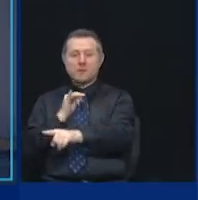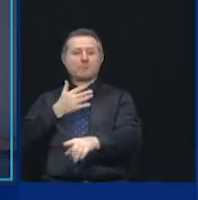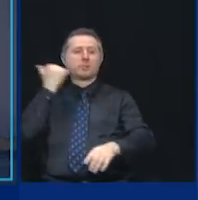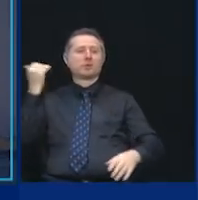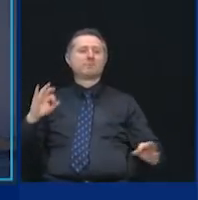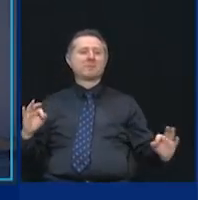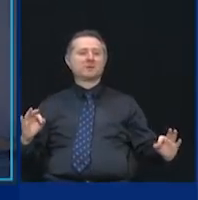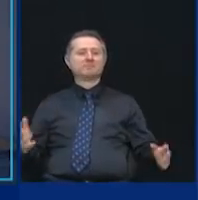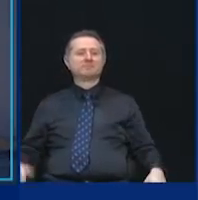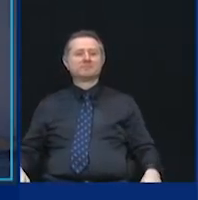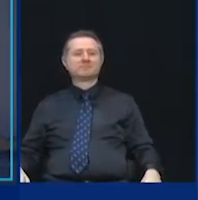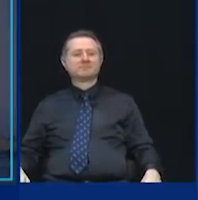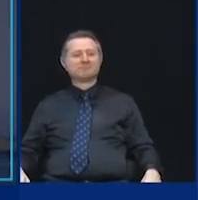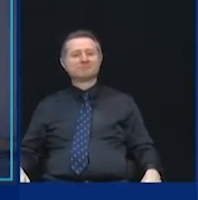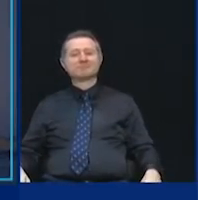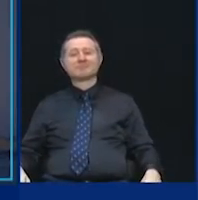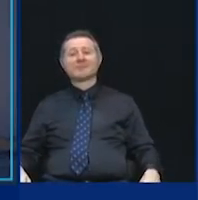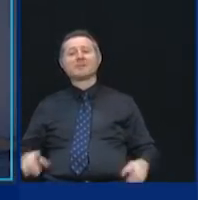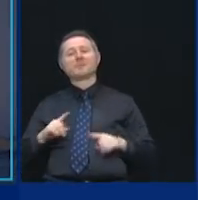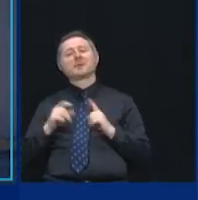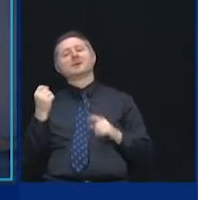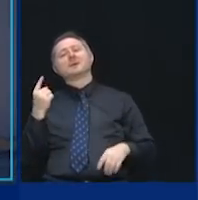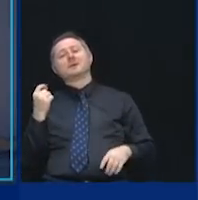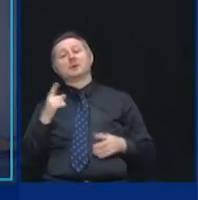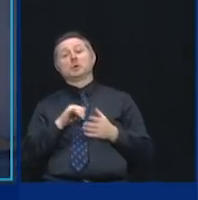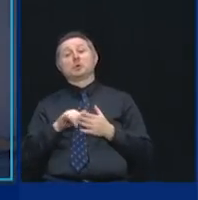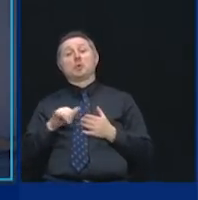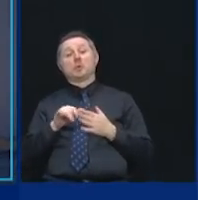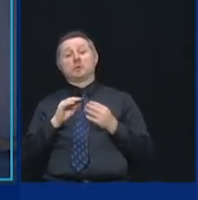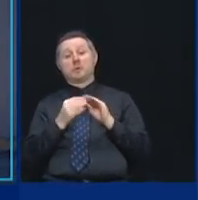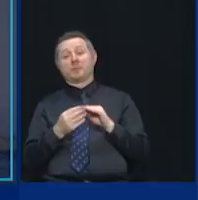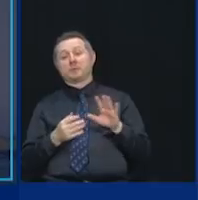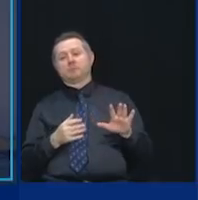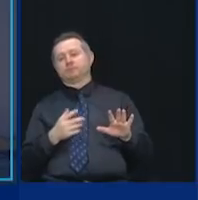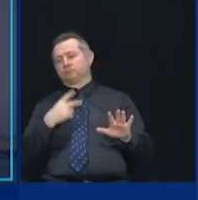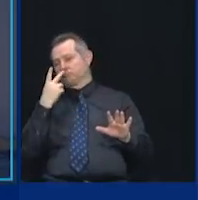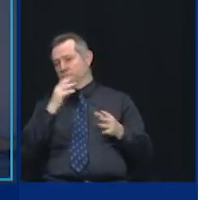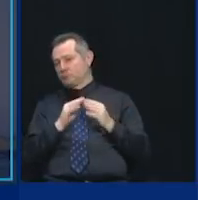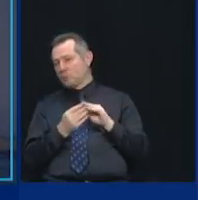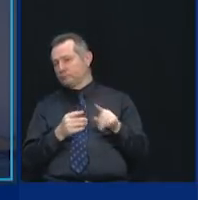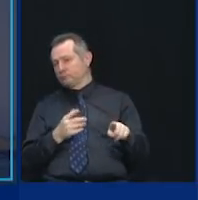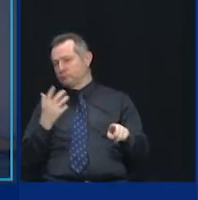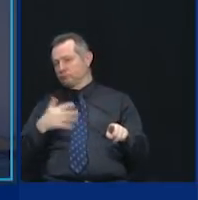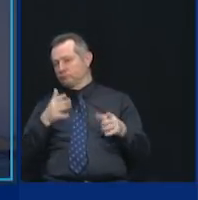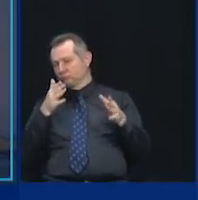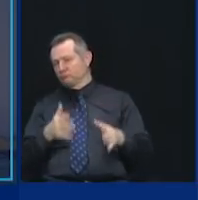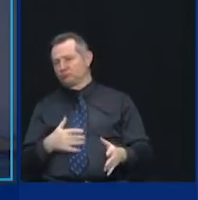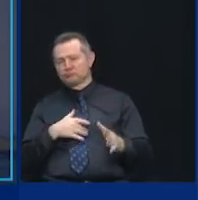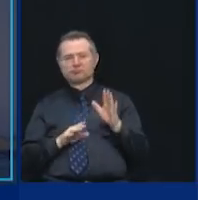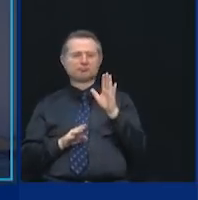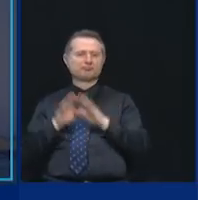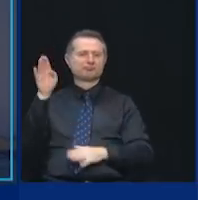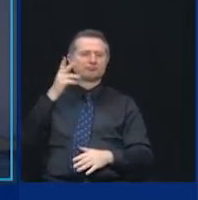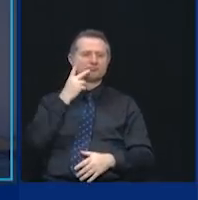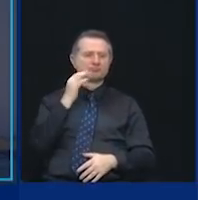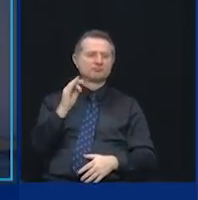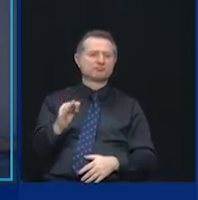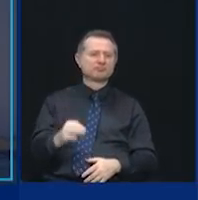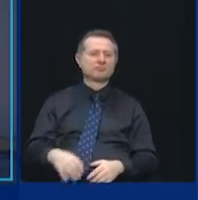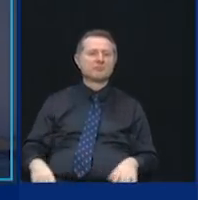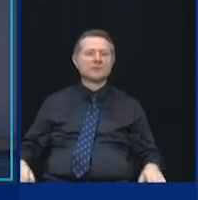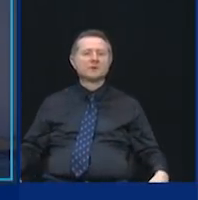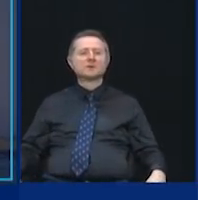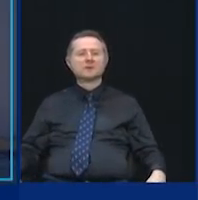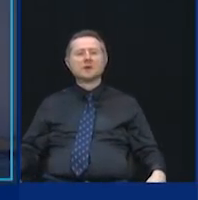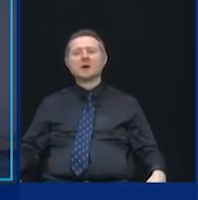is irrefutable when you look at the numbers that New Yorkers have made tremendous progress. All the arrows are